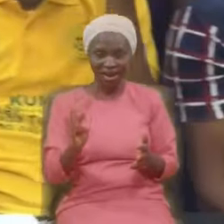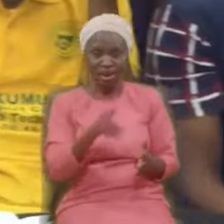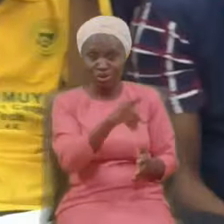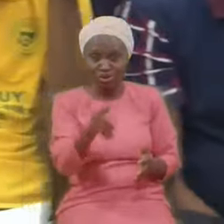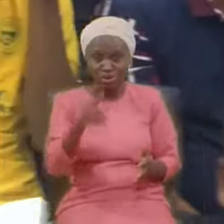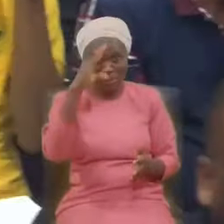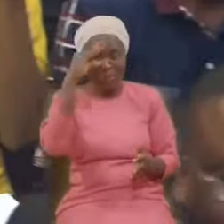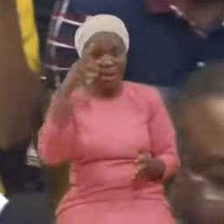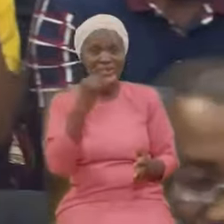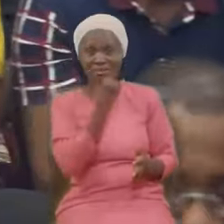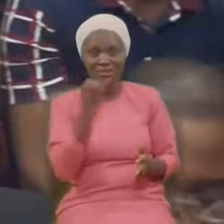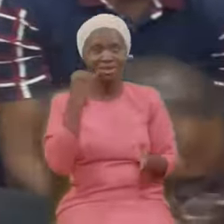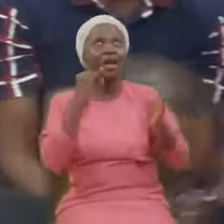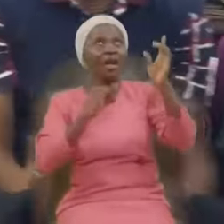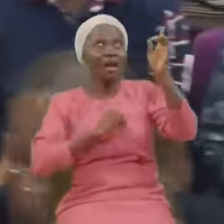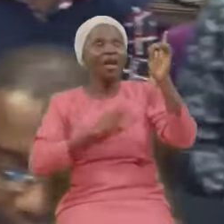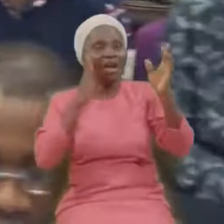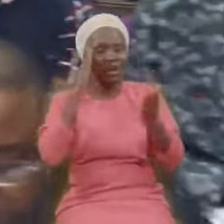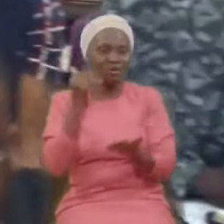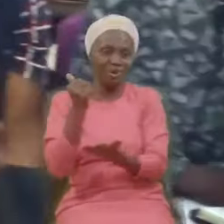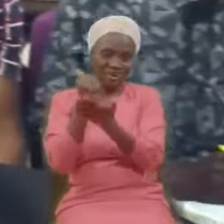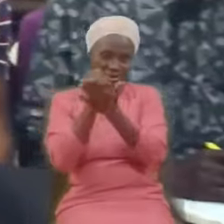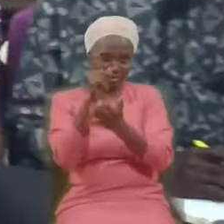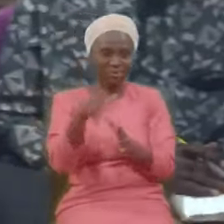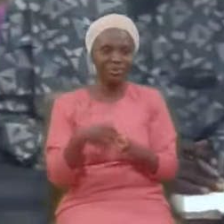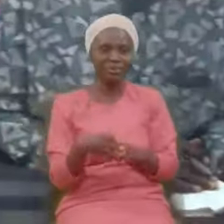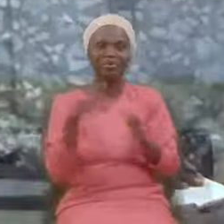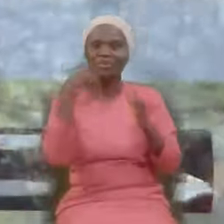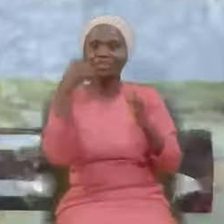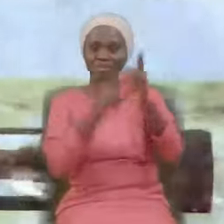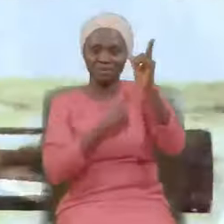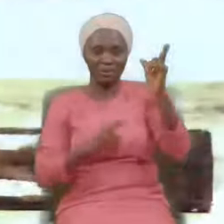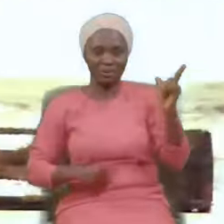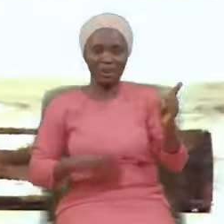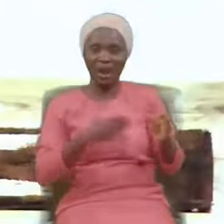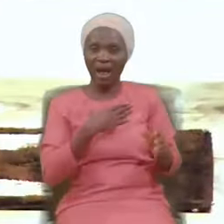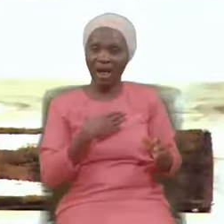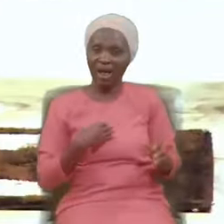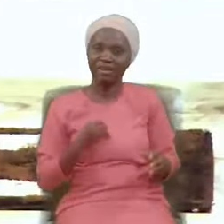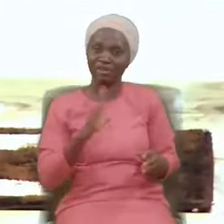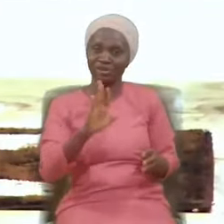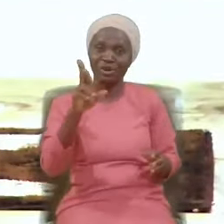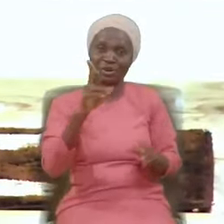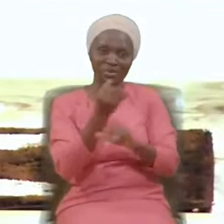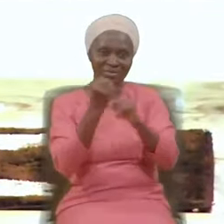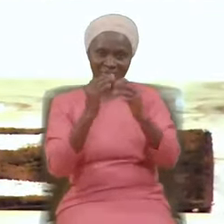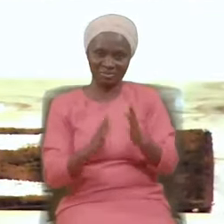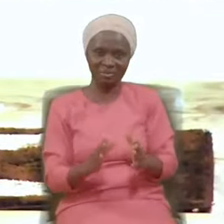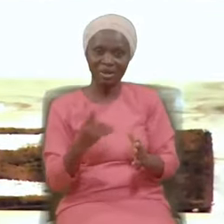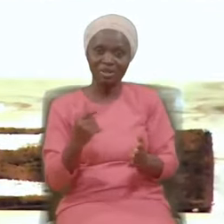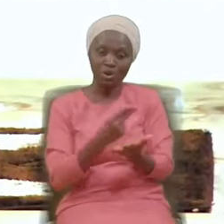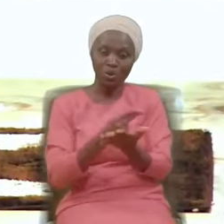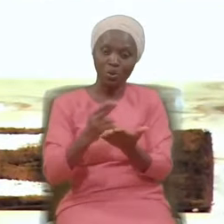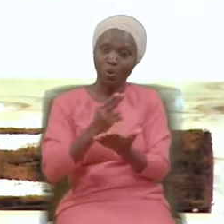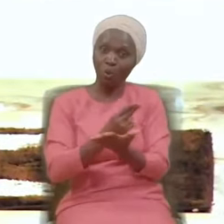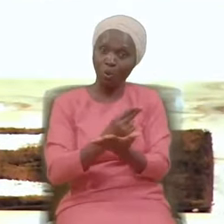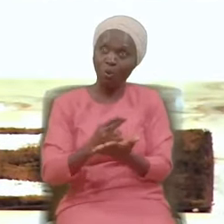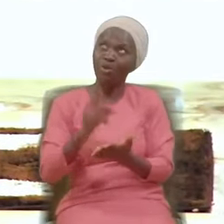thee, says the Lord, and thy Redeemer, the Holy One of